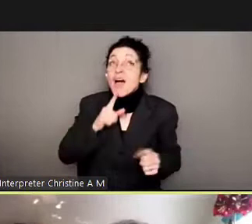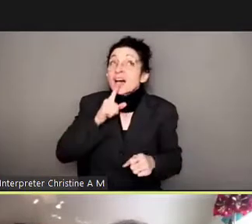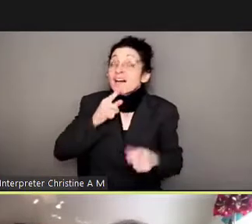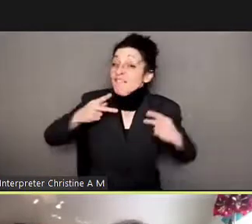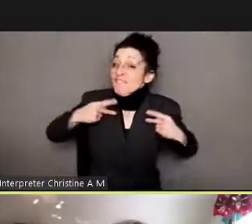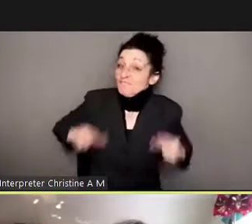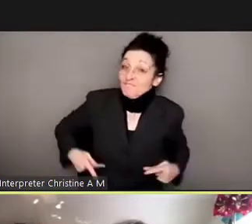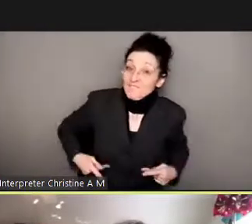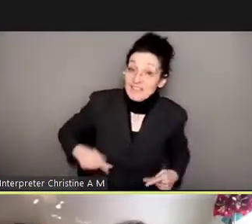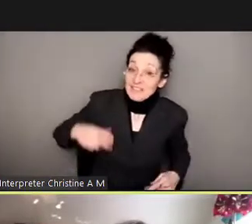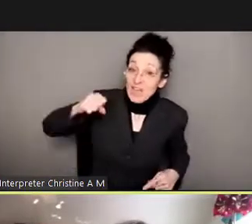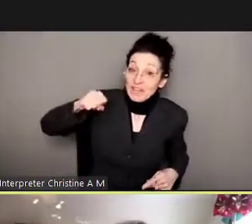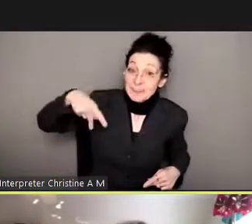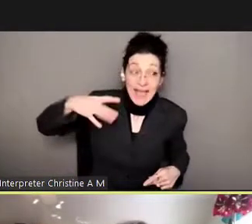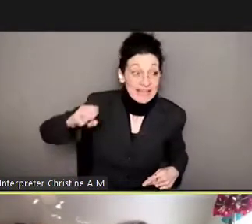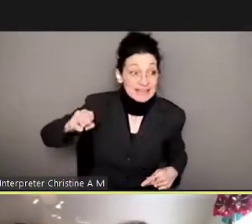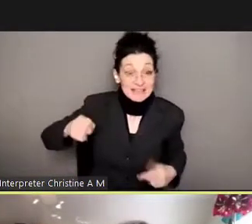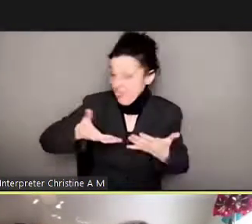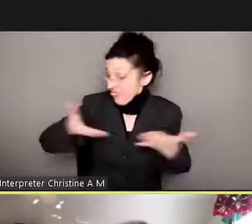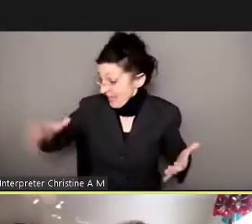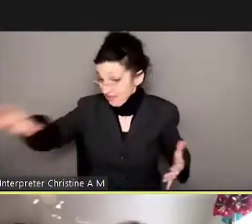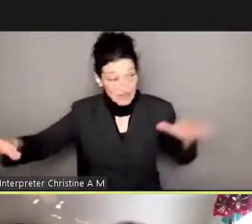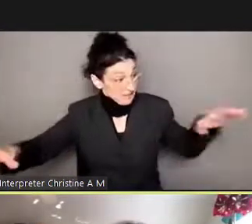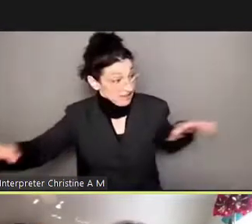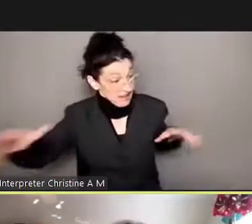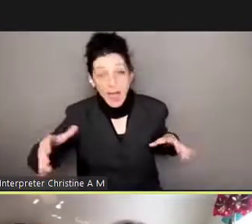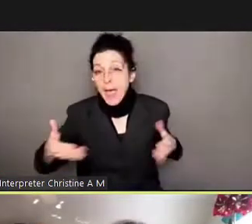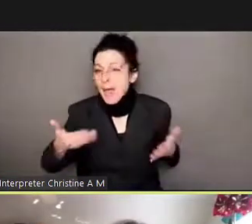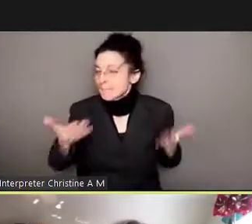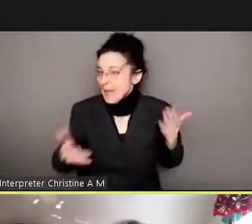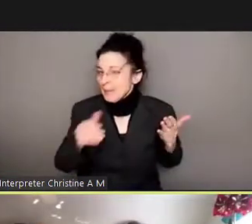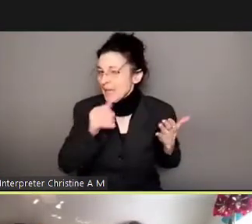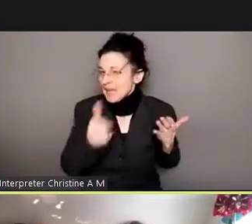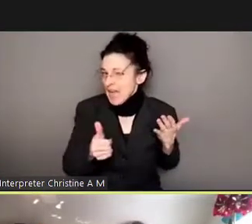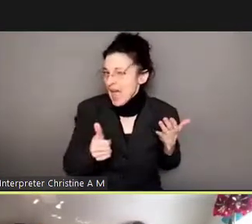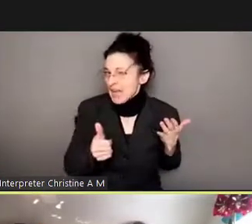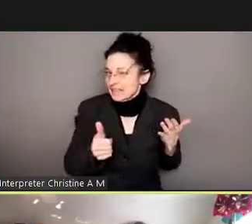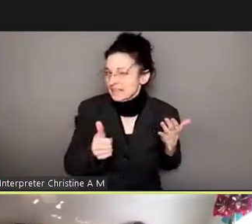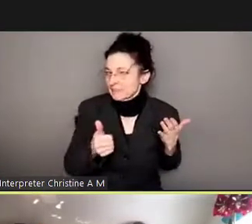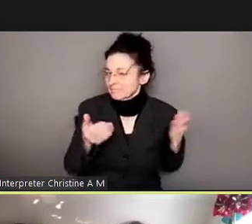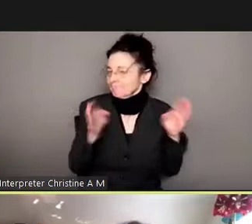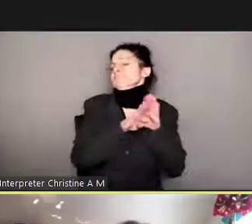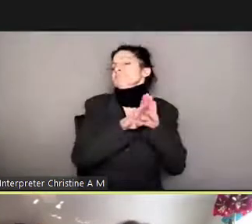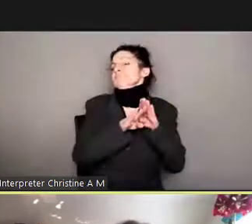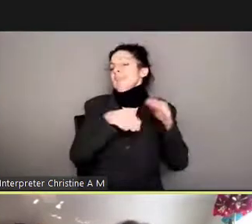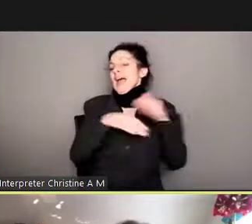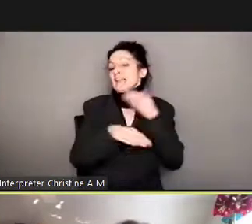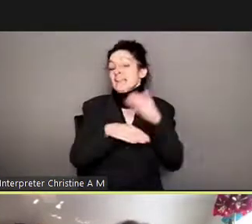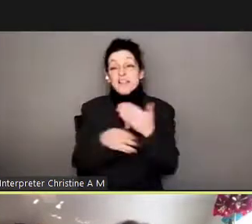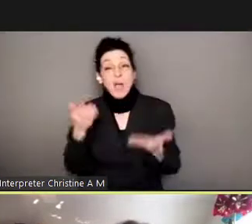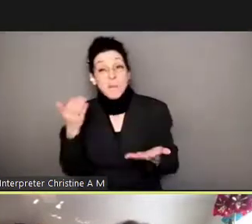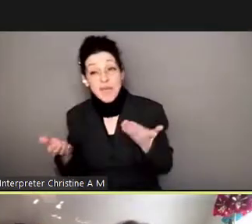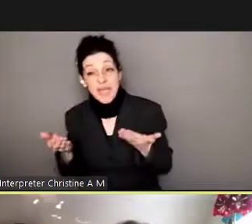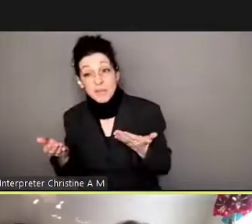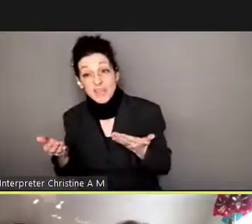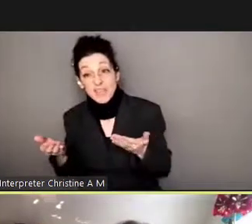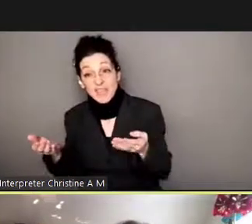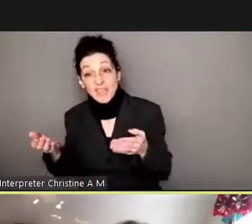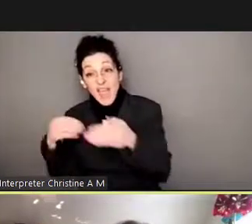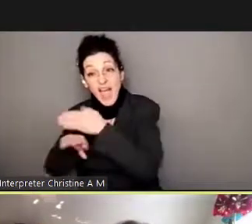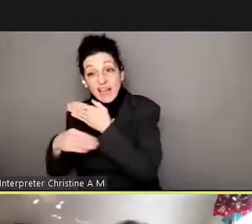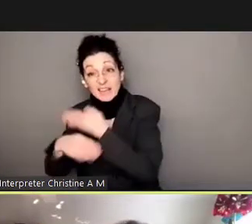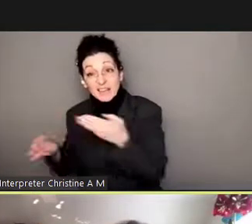freely. I might not perceive myself to be safe in the space, or I might